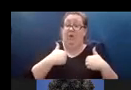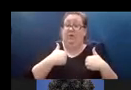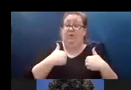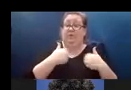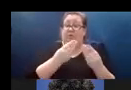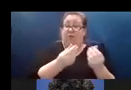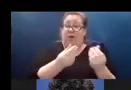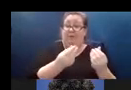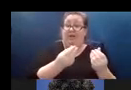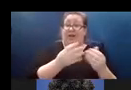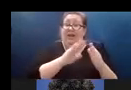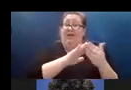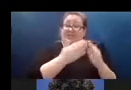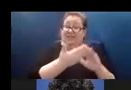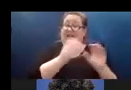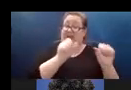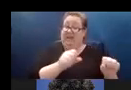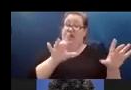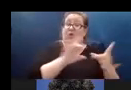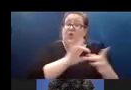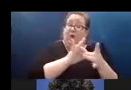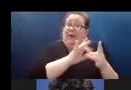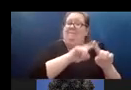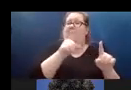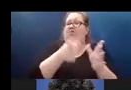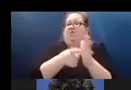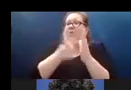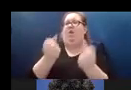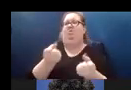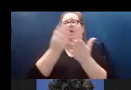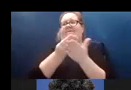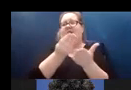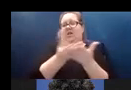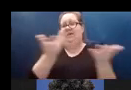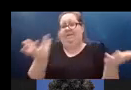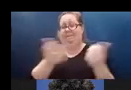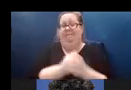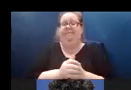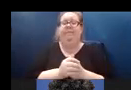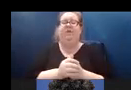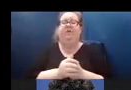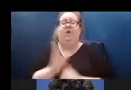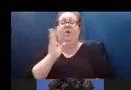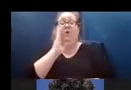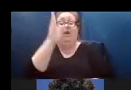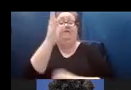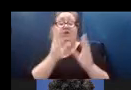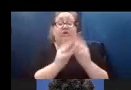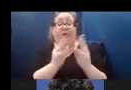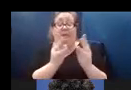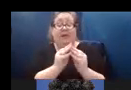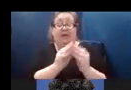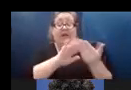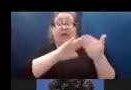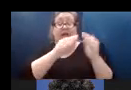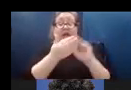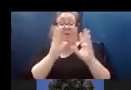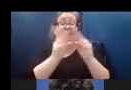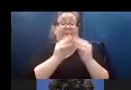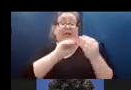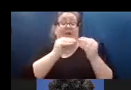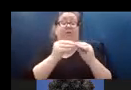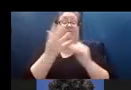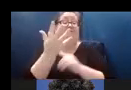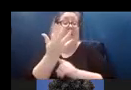require sort of a lot of funding for that. And so then in our future meetings, in community meeting number 5, we'll